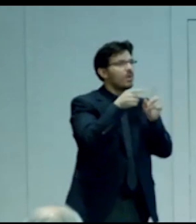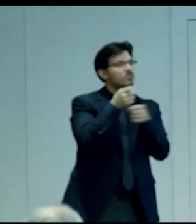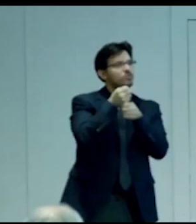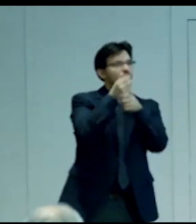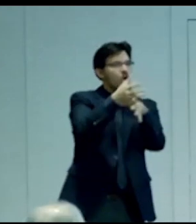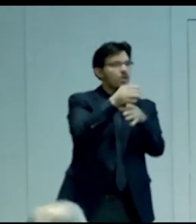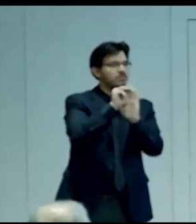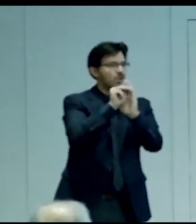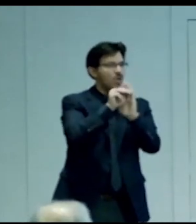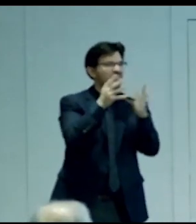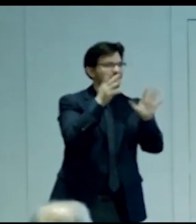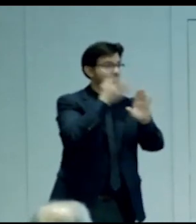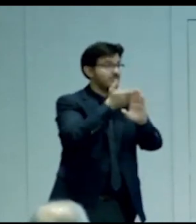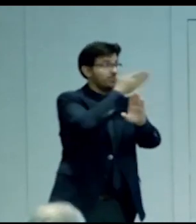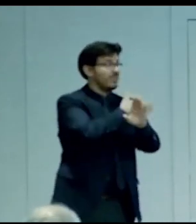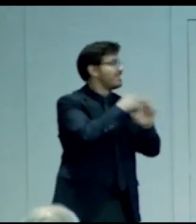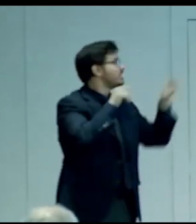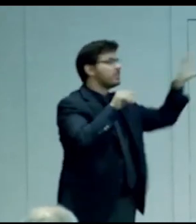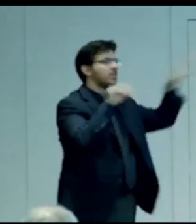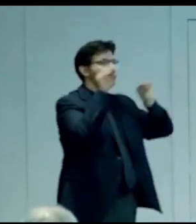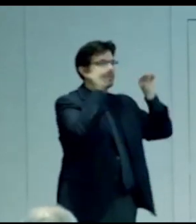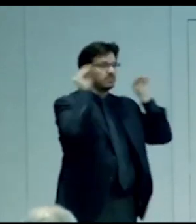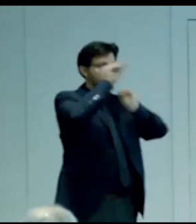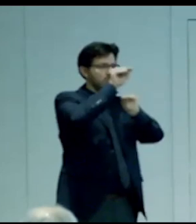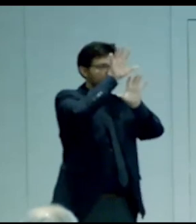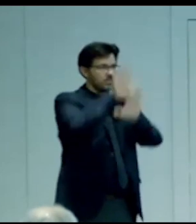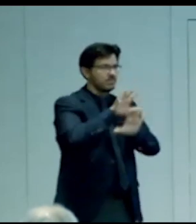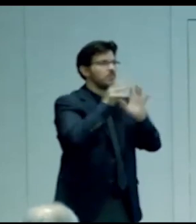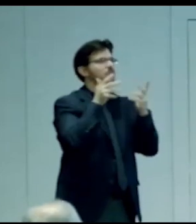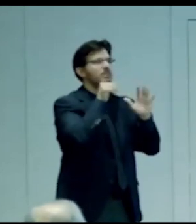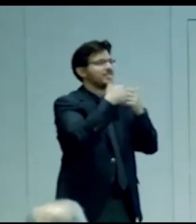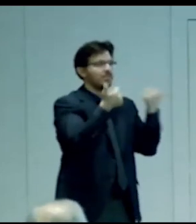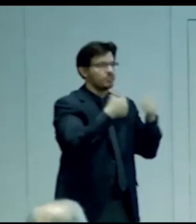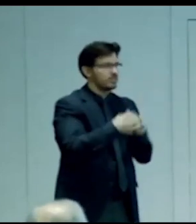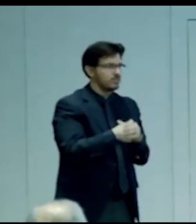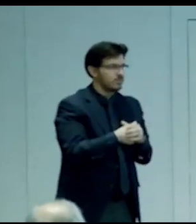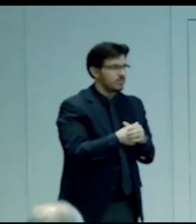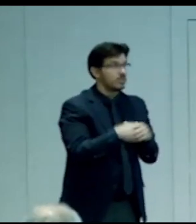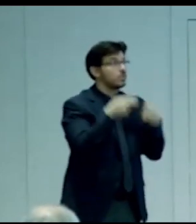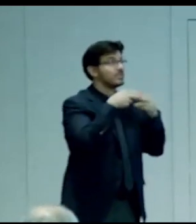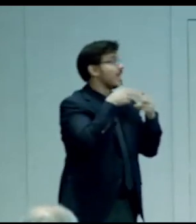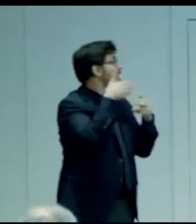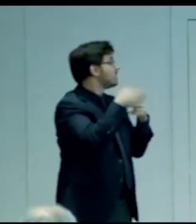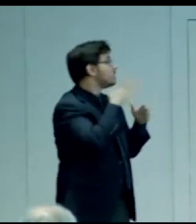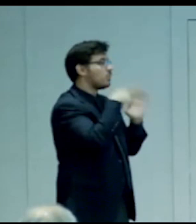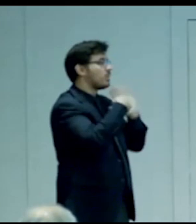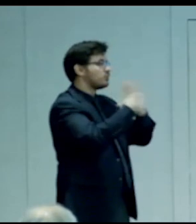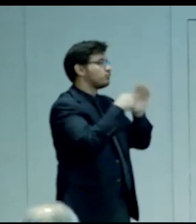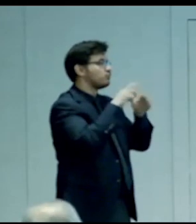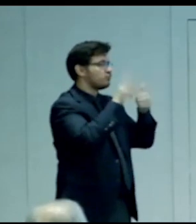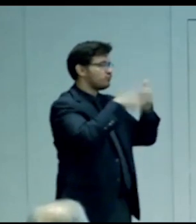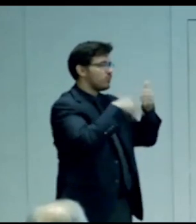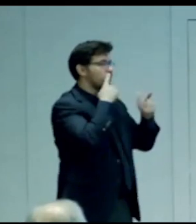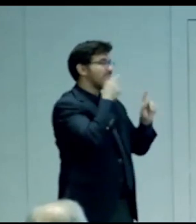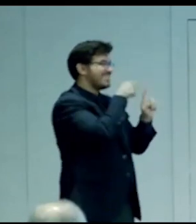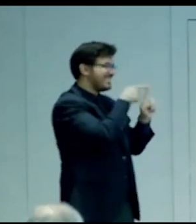you saw on the previous page. So the next slide gives the results for this particular part